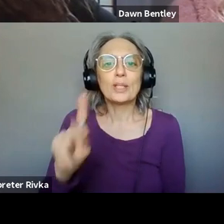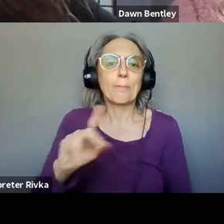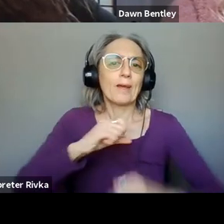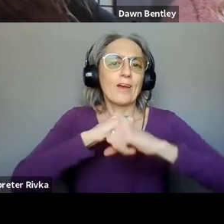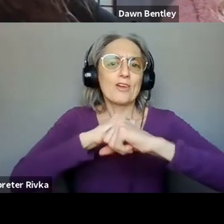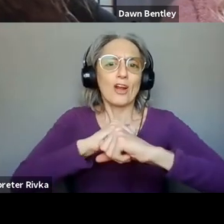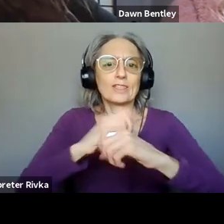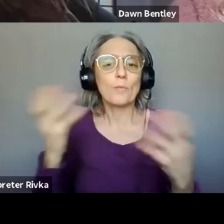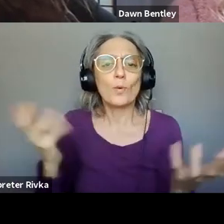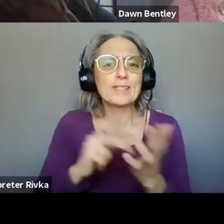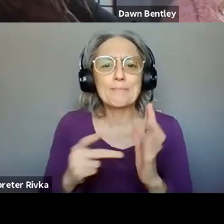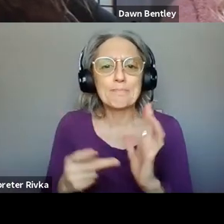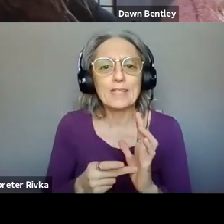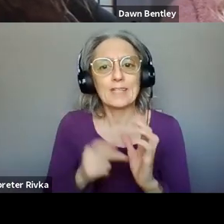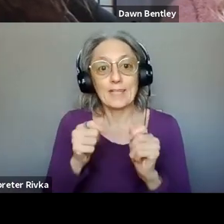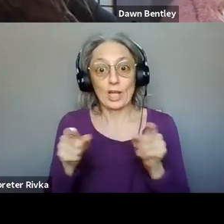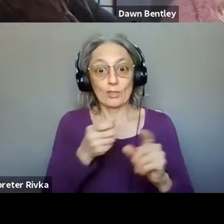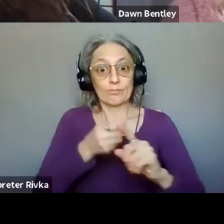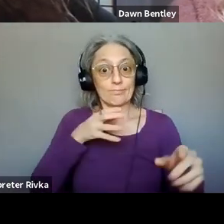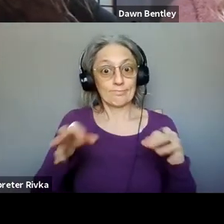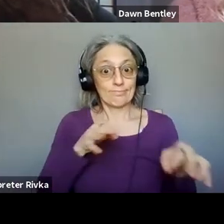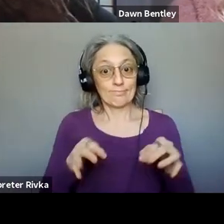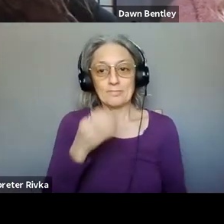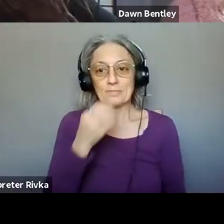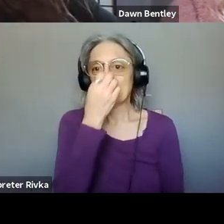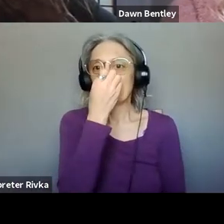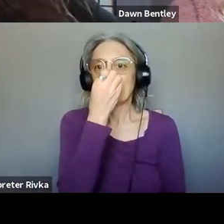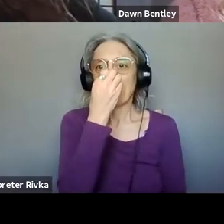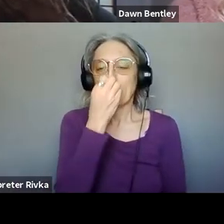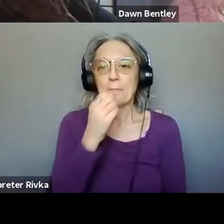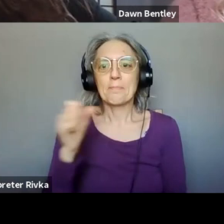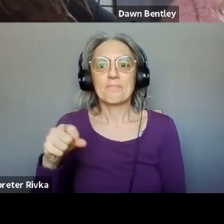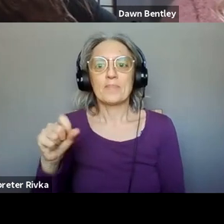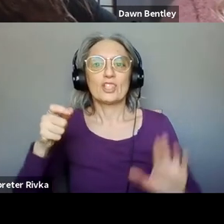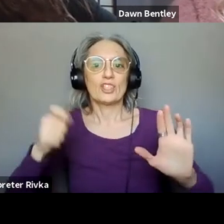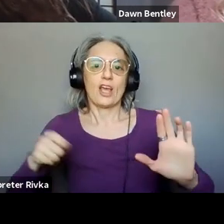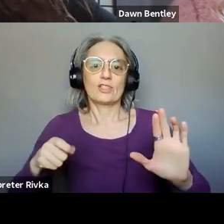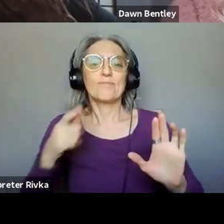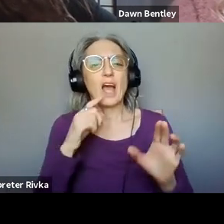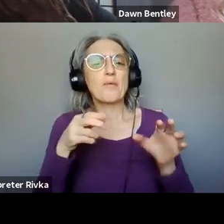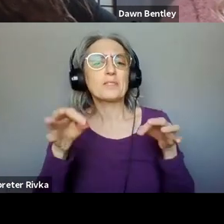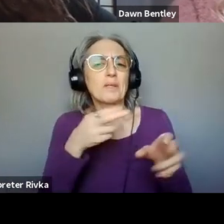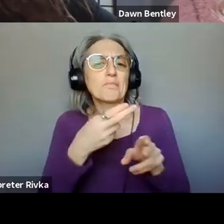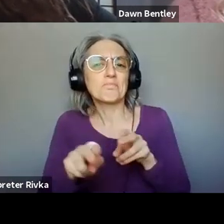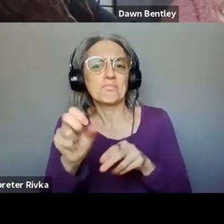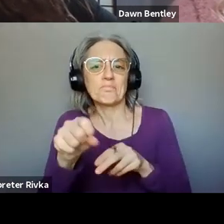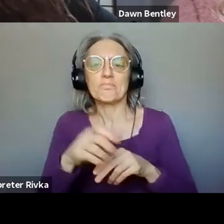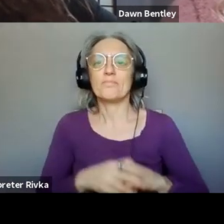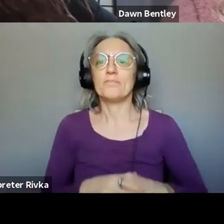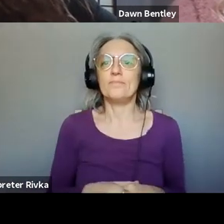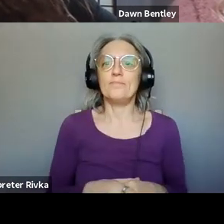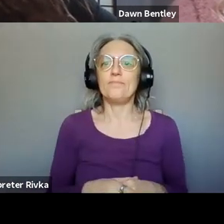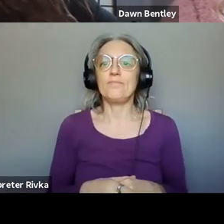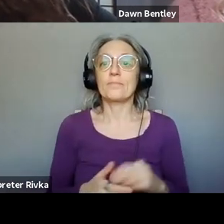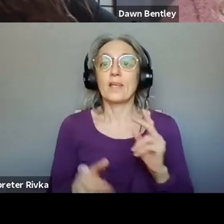bit about that? Well, I can share a little bit. those of us in law always try to get